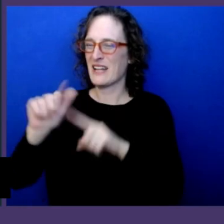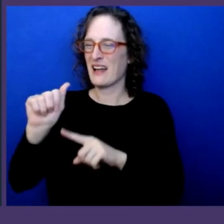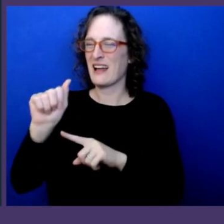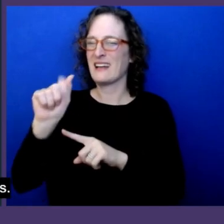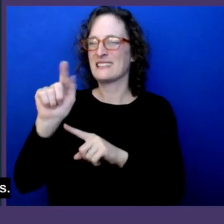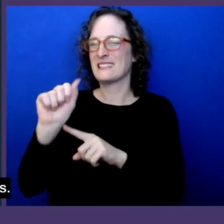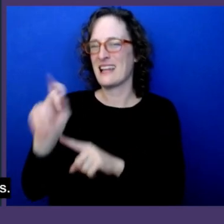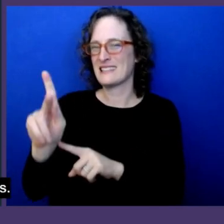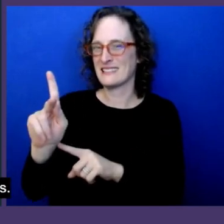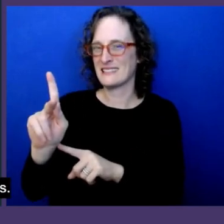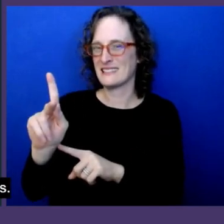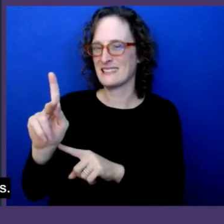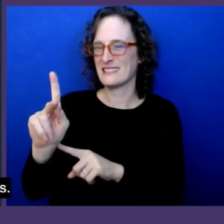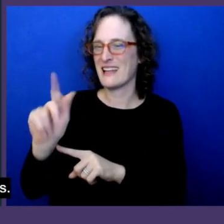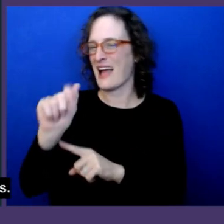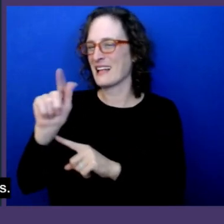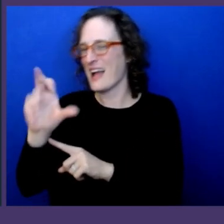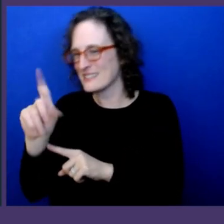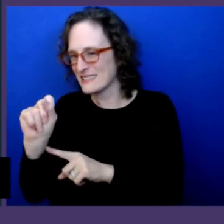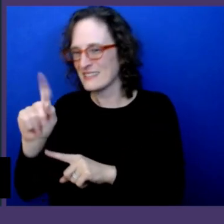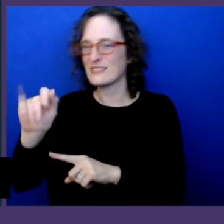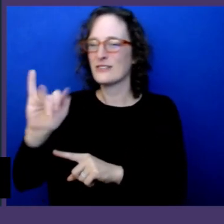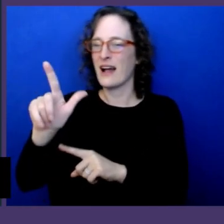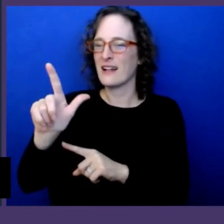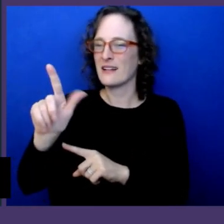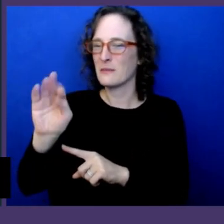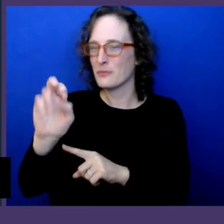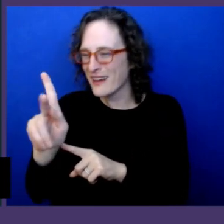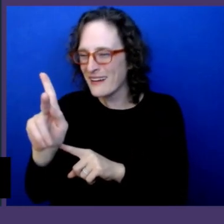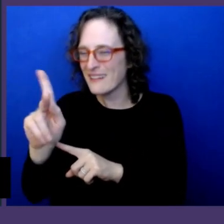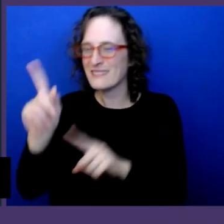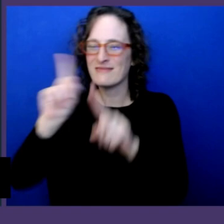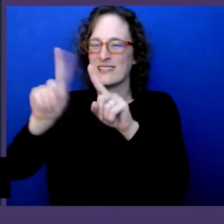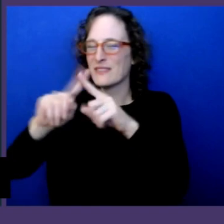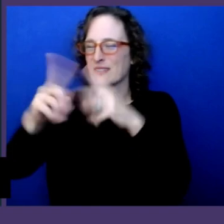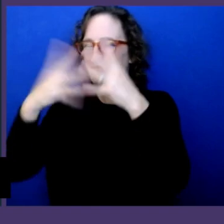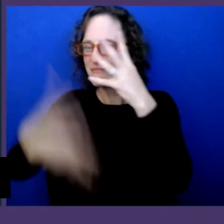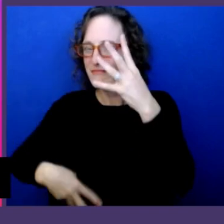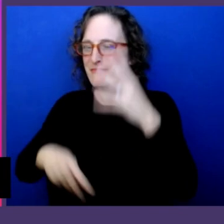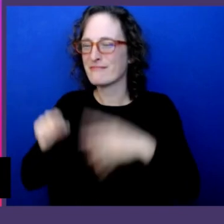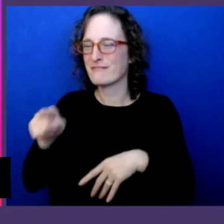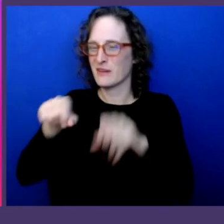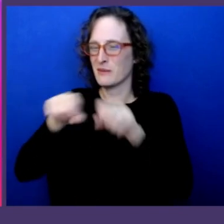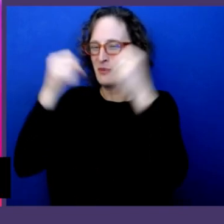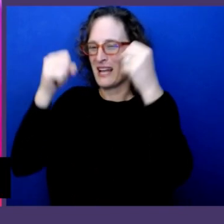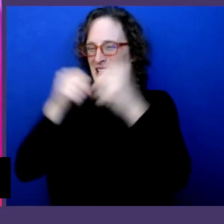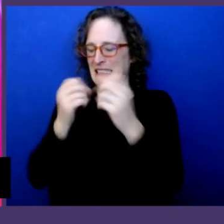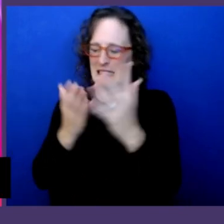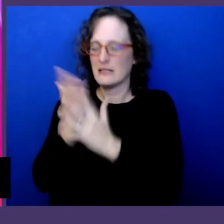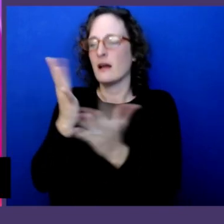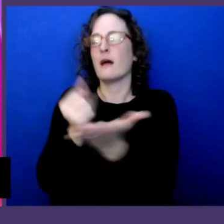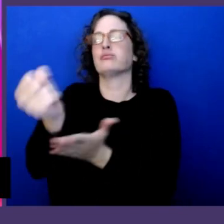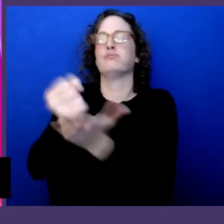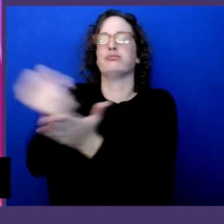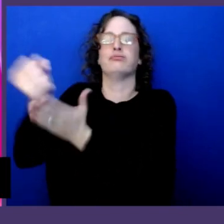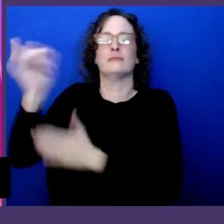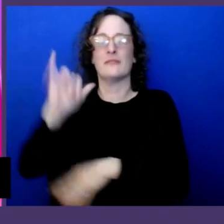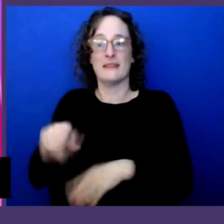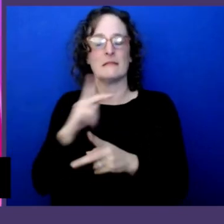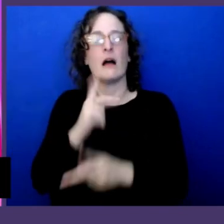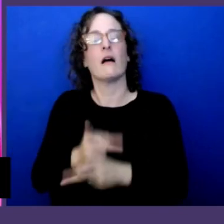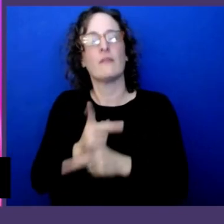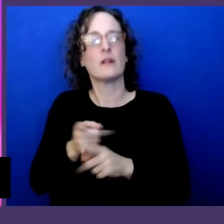so on. So my recommendation right now is use LLMs in low-stakes applications, combine them always with human